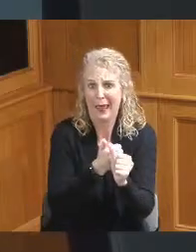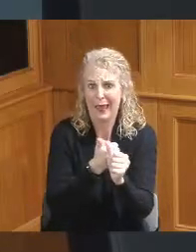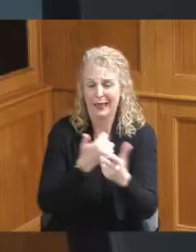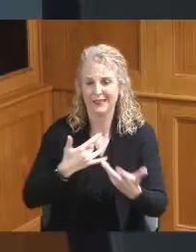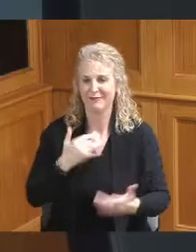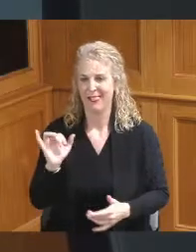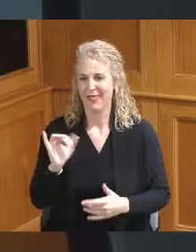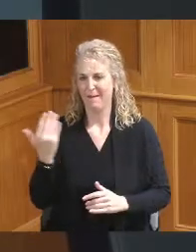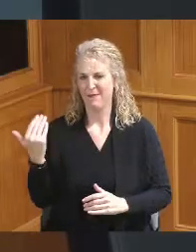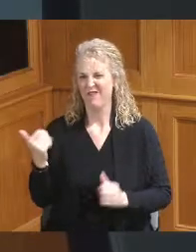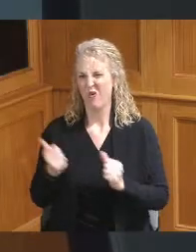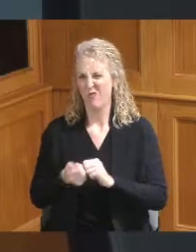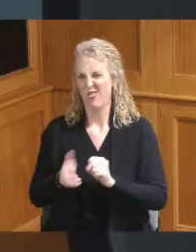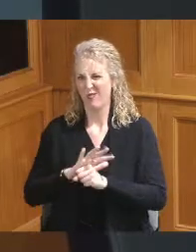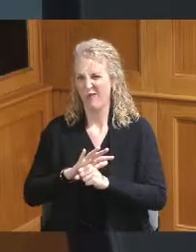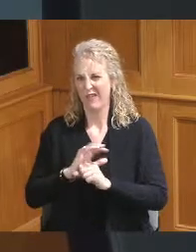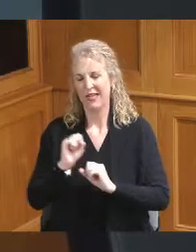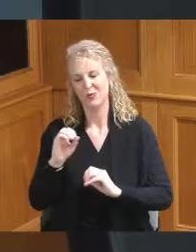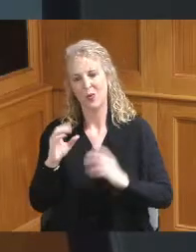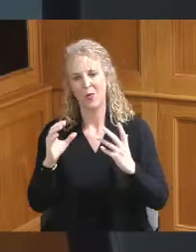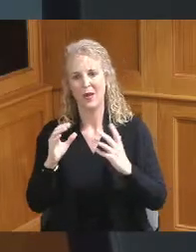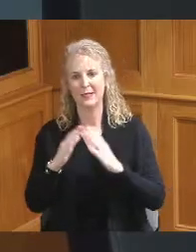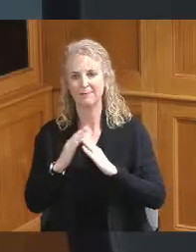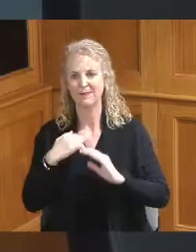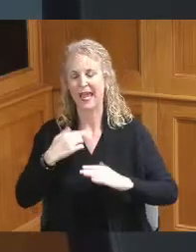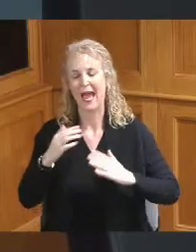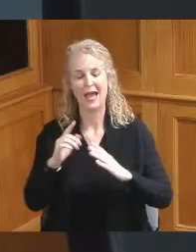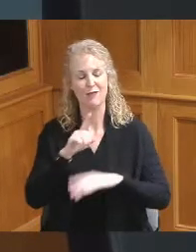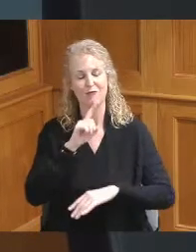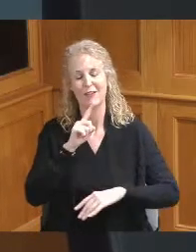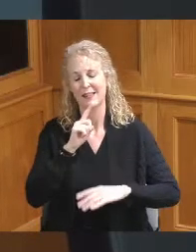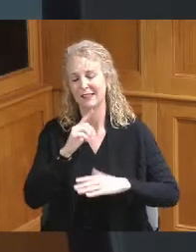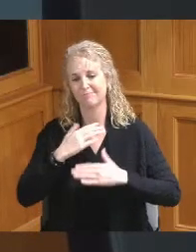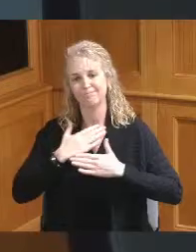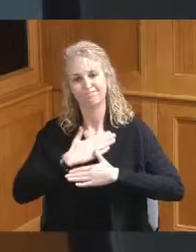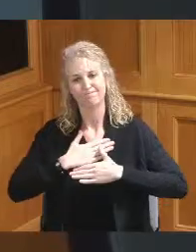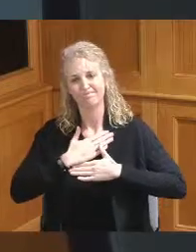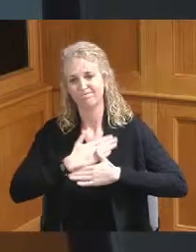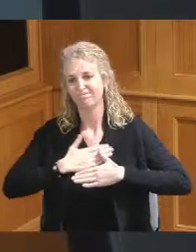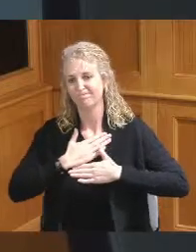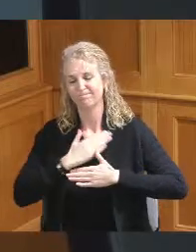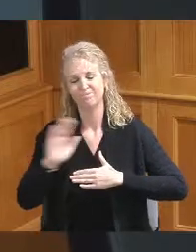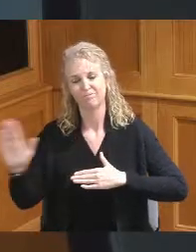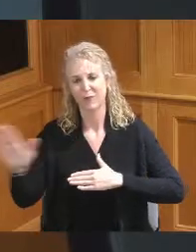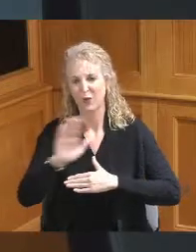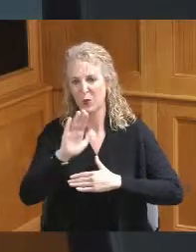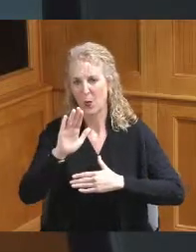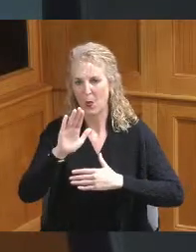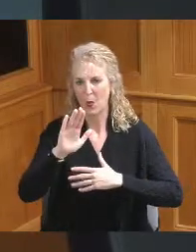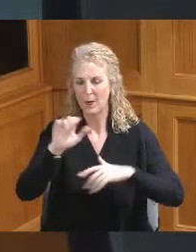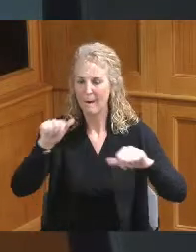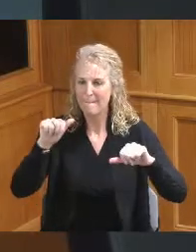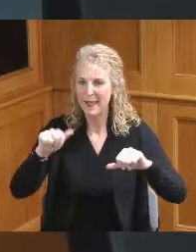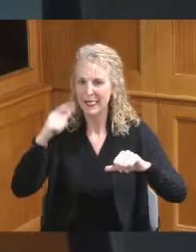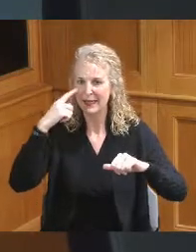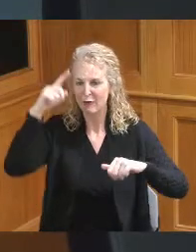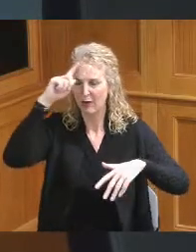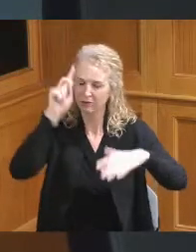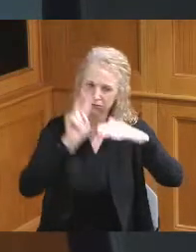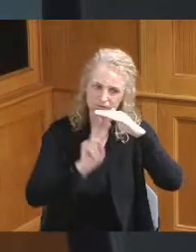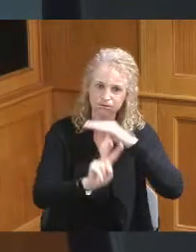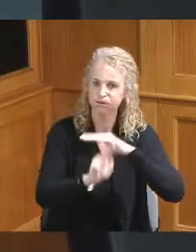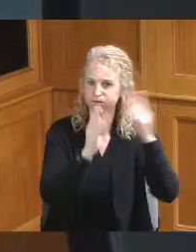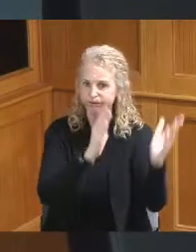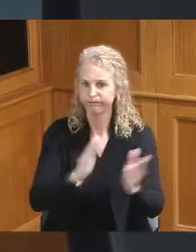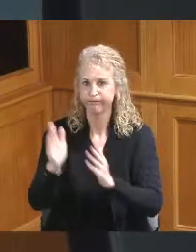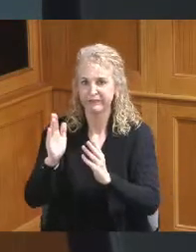like we were during COVID. And I applaud all of you for your forethought and being on the leading edge of this, because it